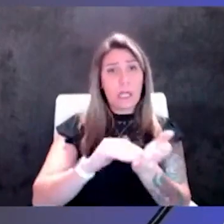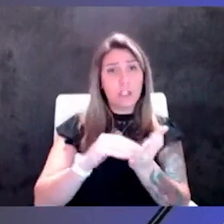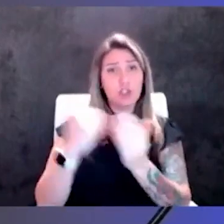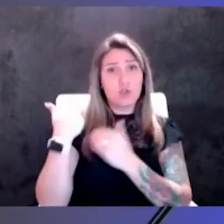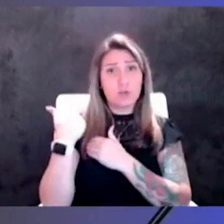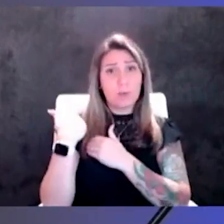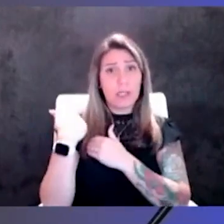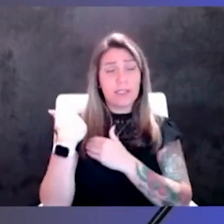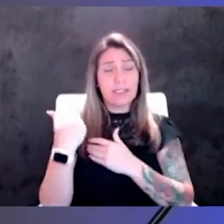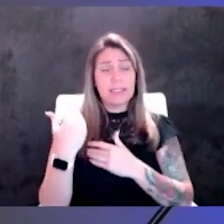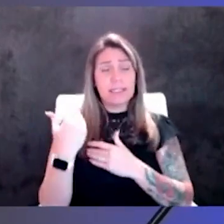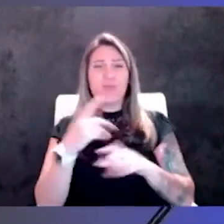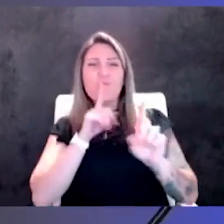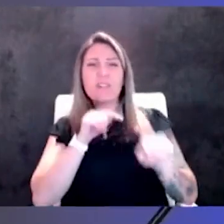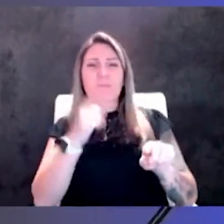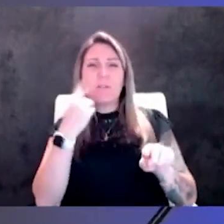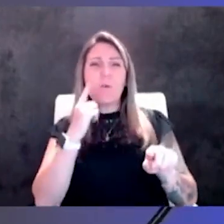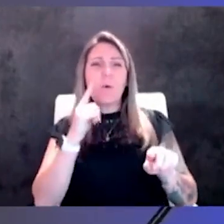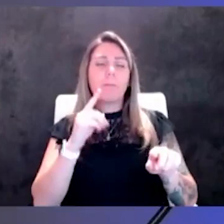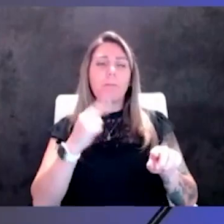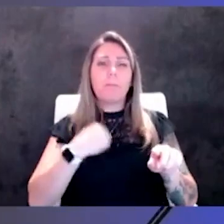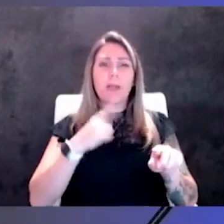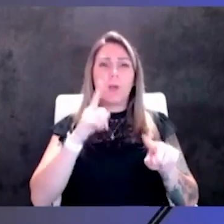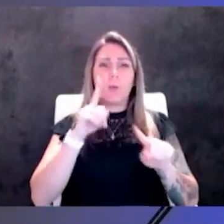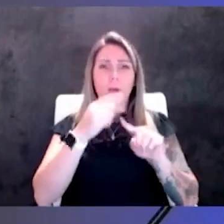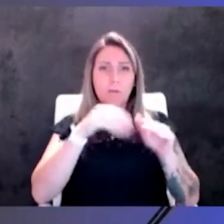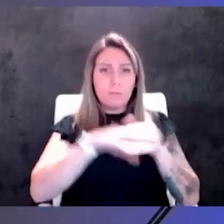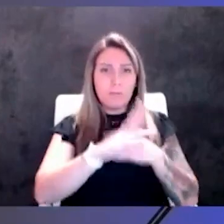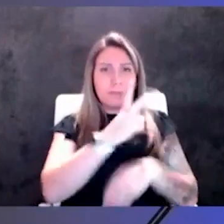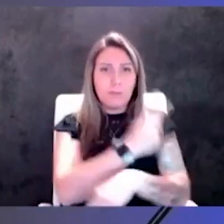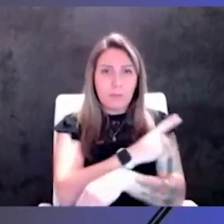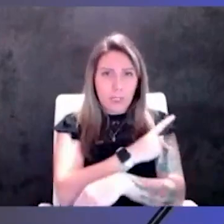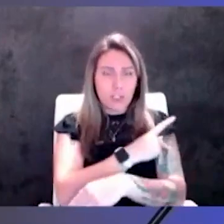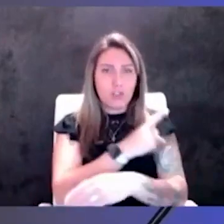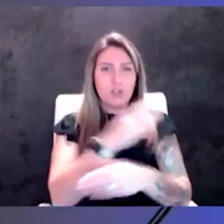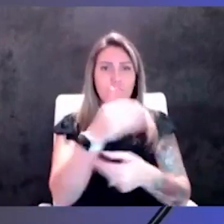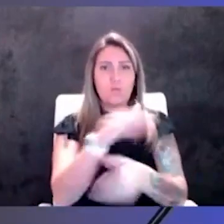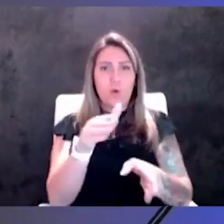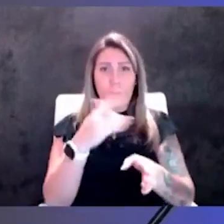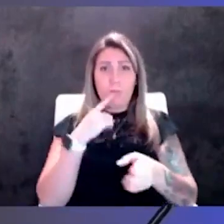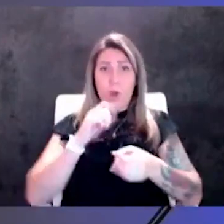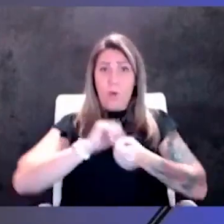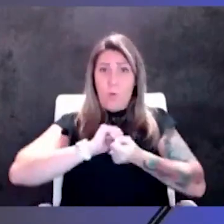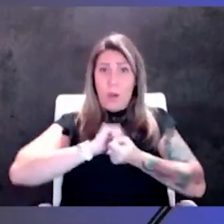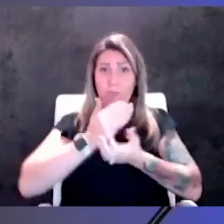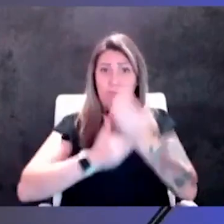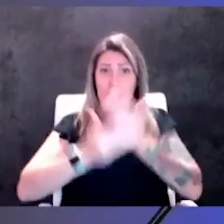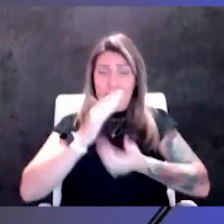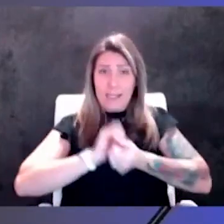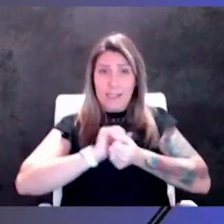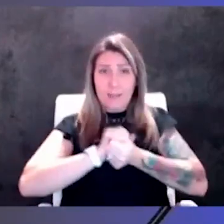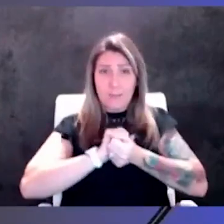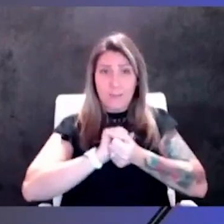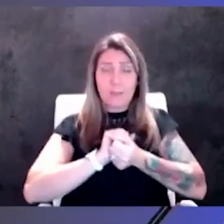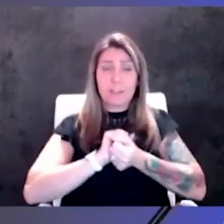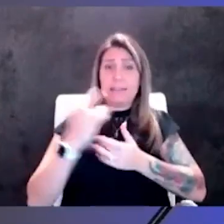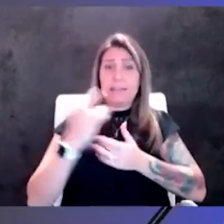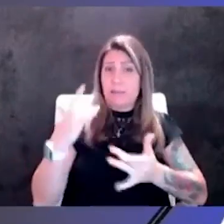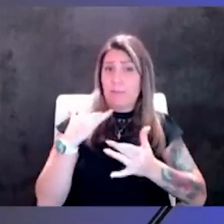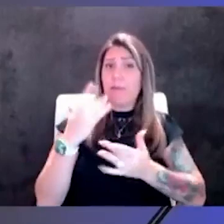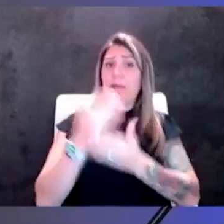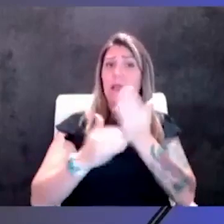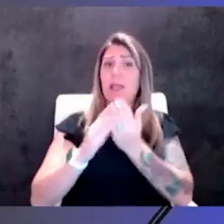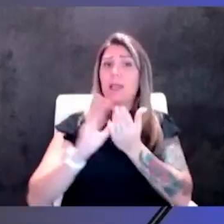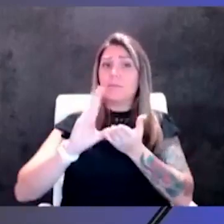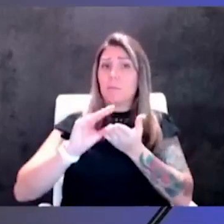these days that if I go into a patient's room, I wash my hands first, usually with hand sanitizer, and as I walk out the